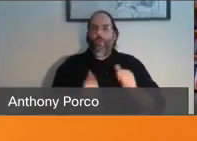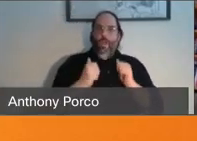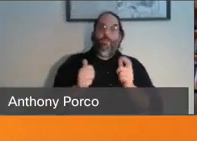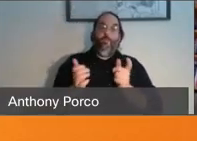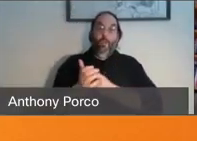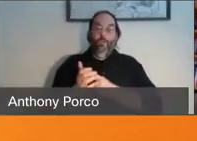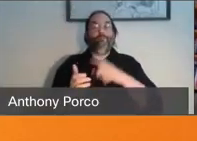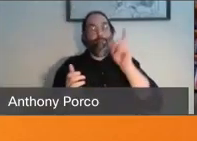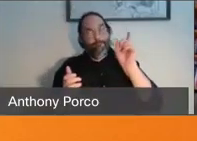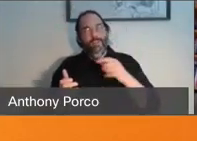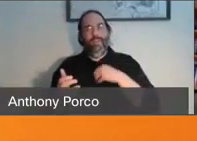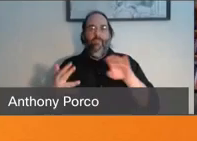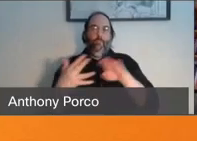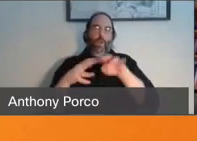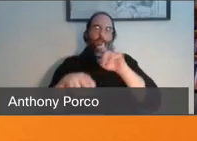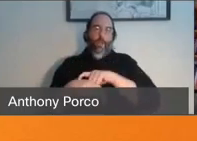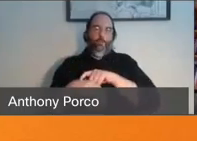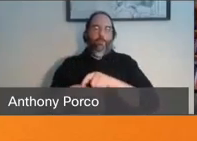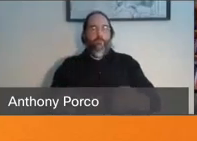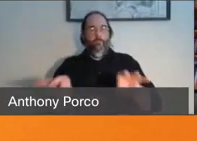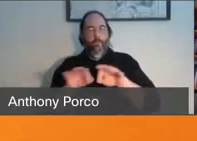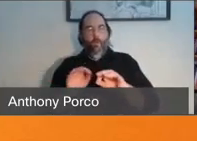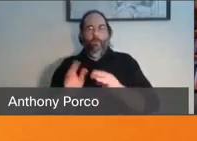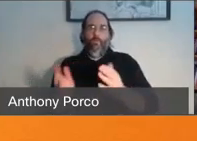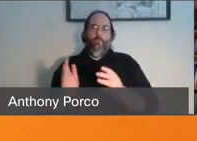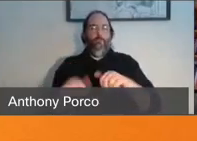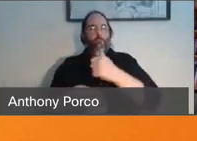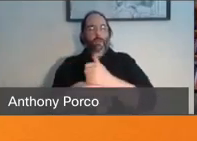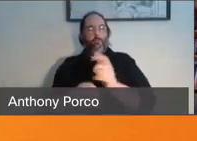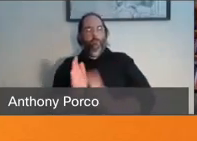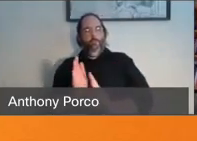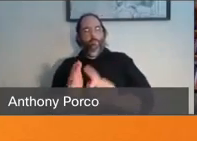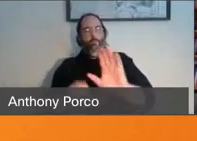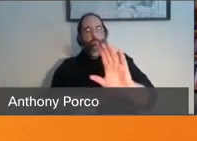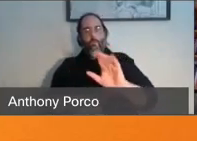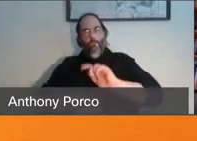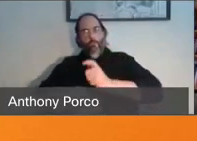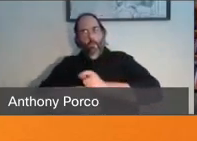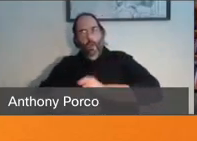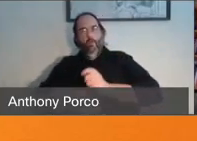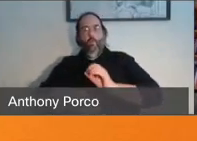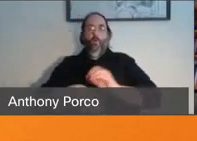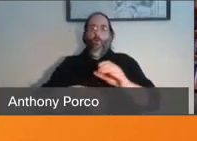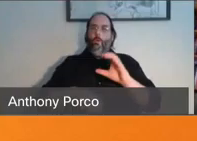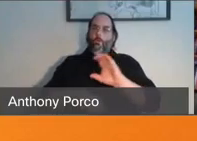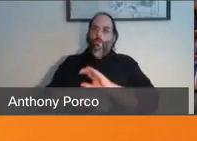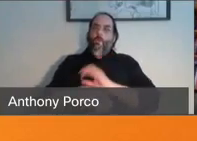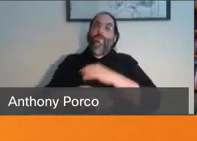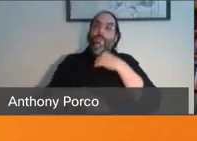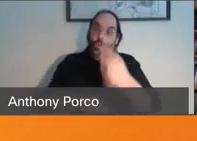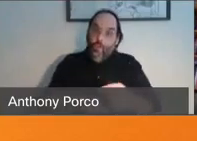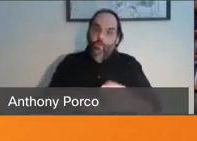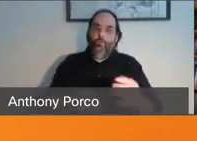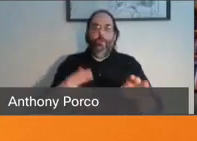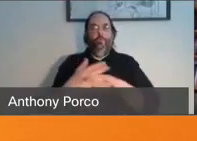break times. It's important to set an alert on your watch or your computer to remind you to get up and take a break. You have to break up that